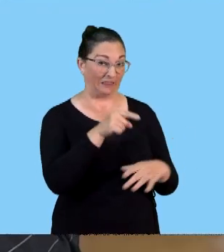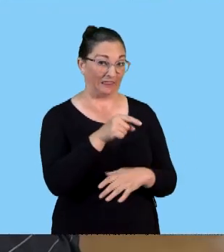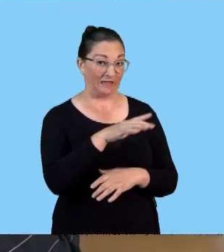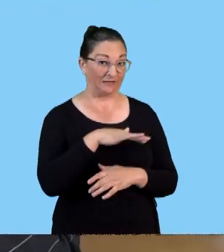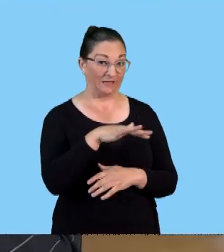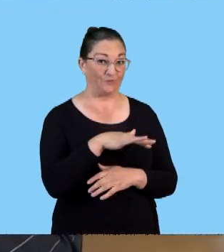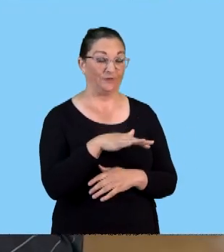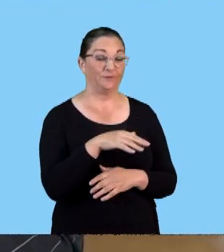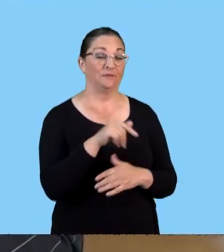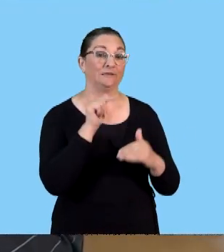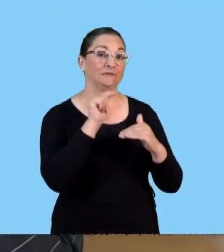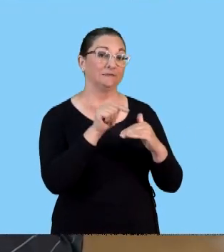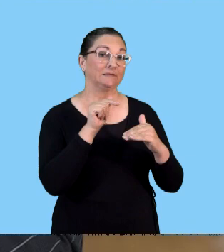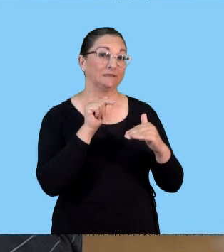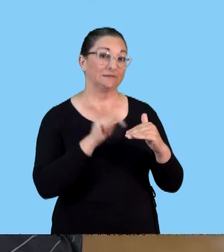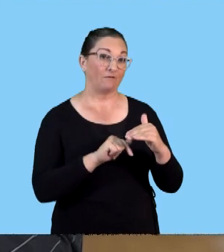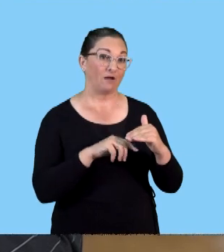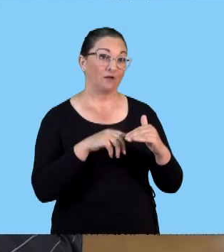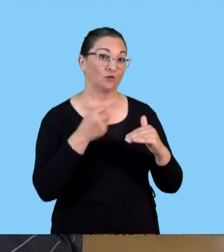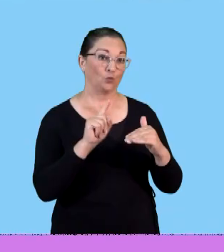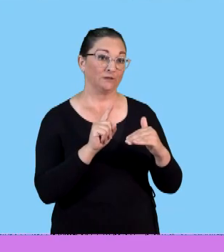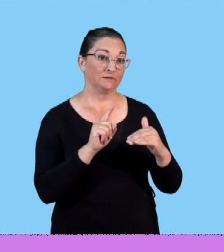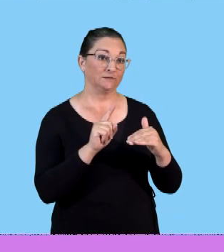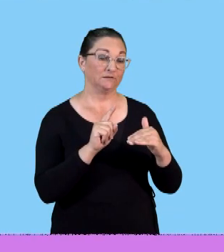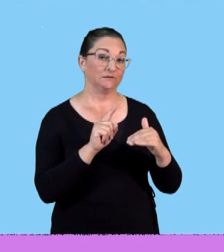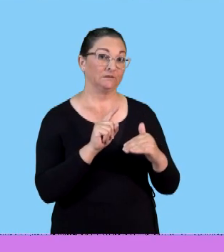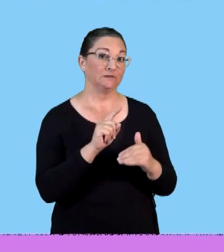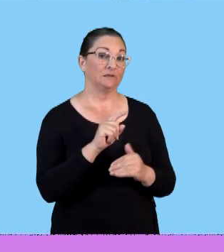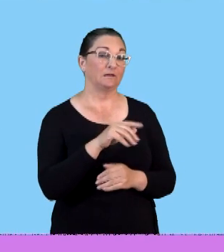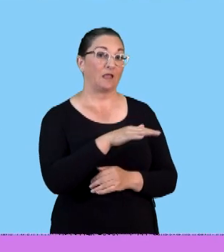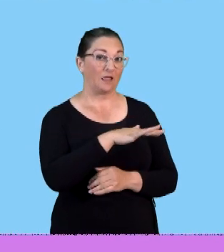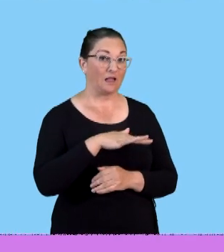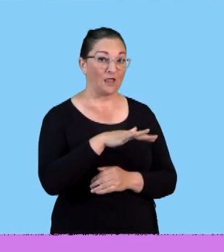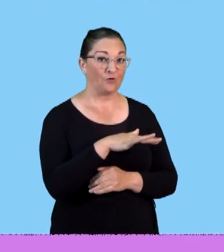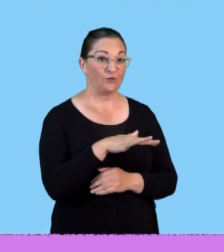right? And I'll divide that by the area